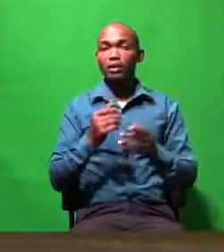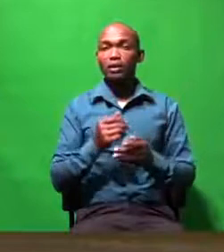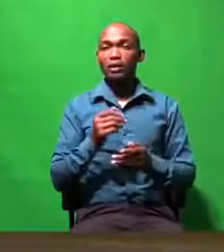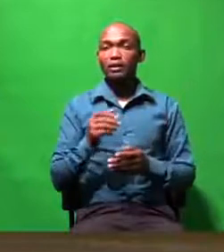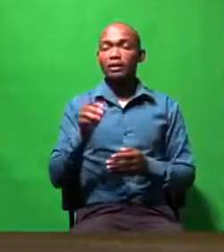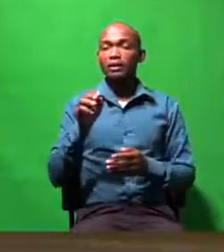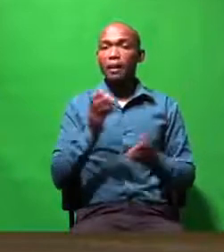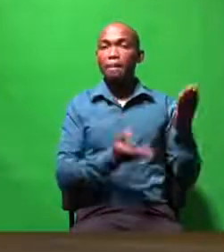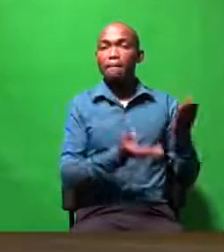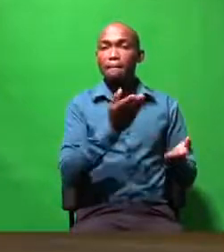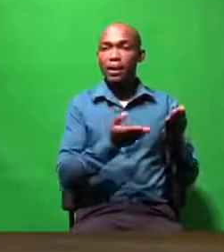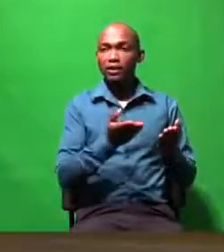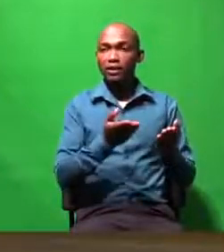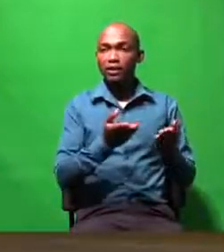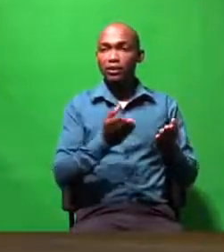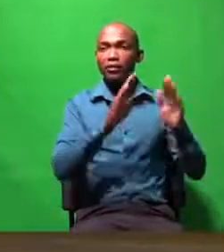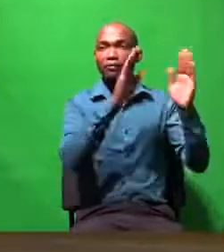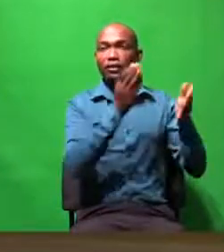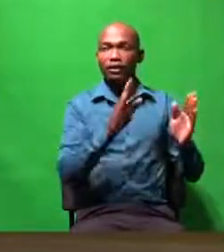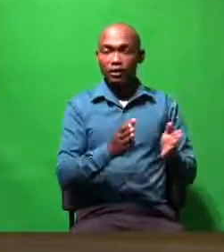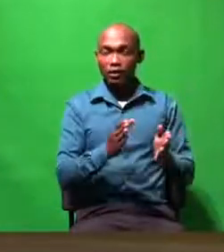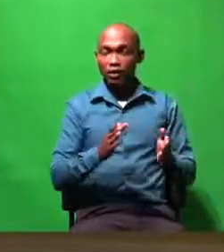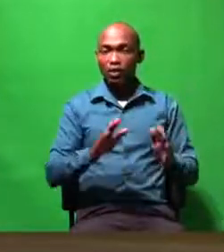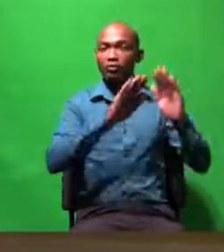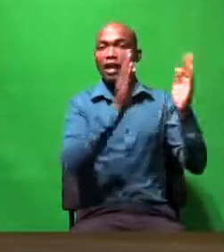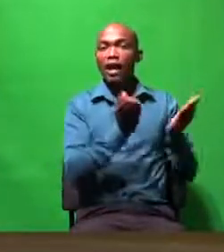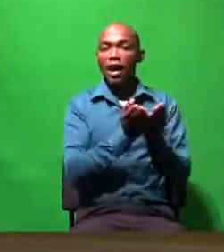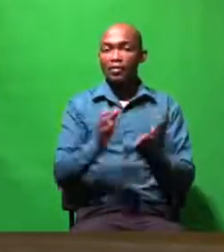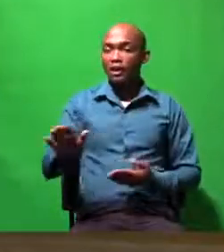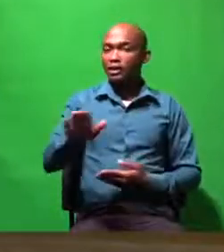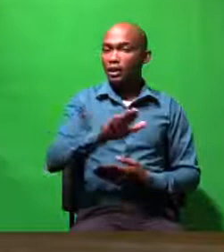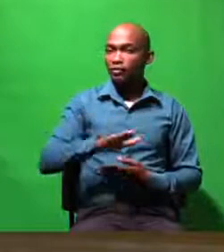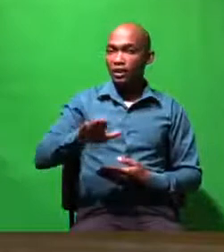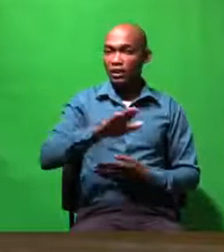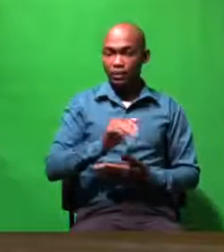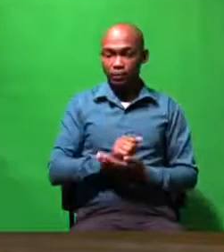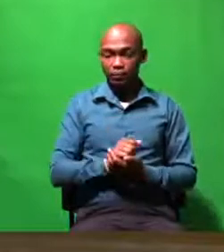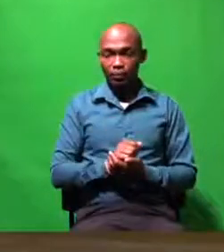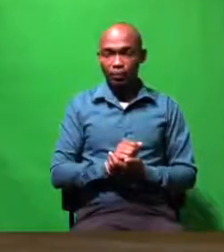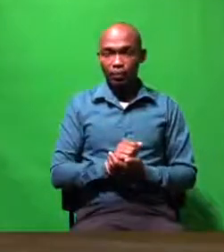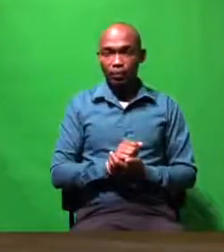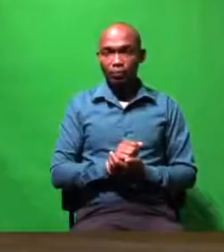major features of the Earth's surfaces. My students,